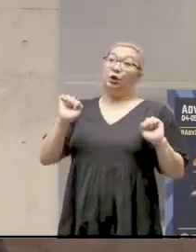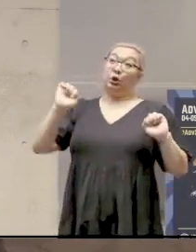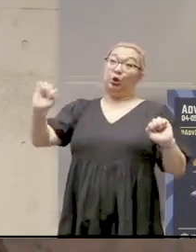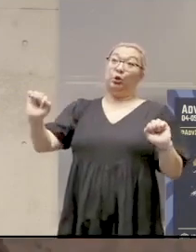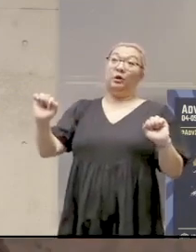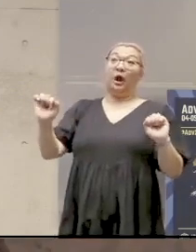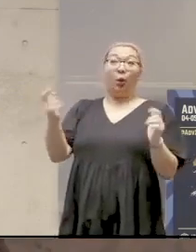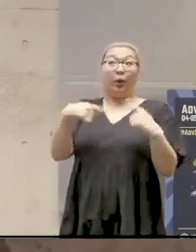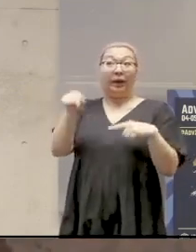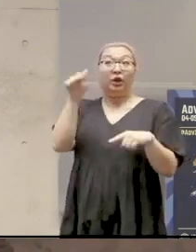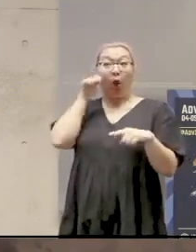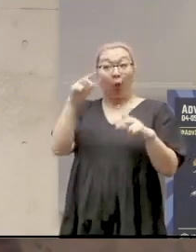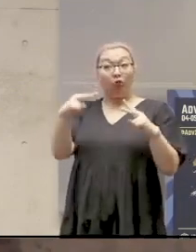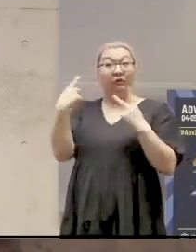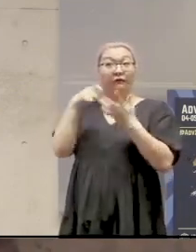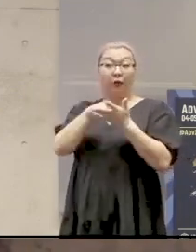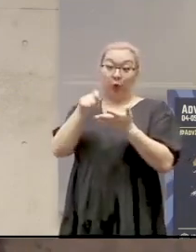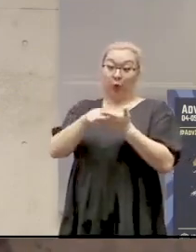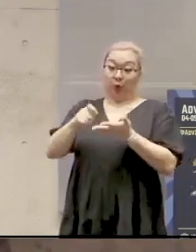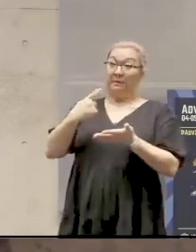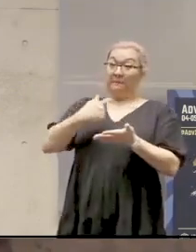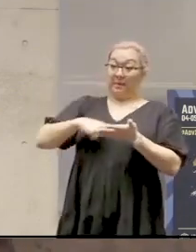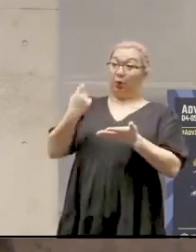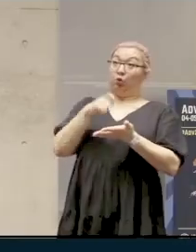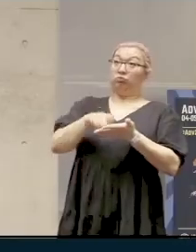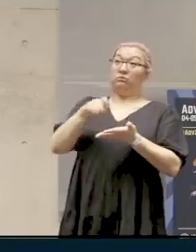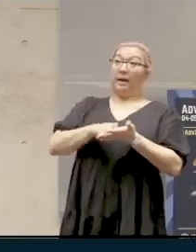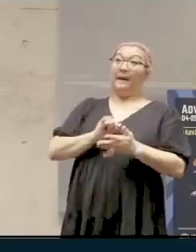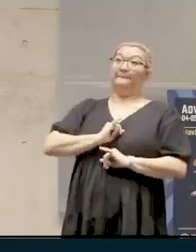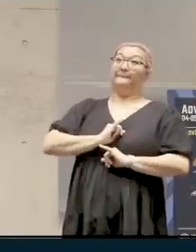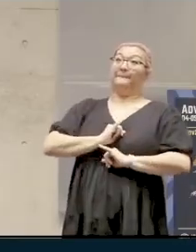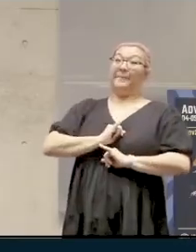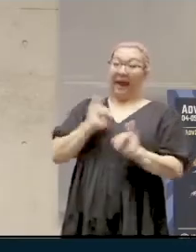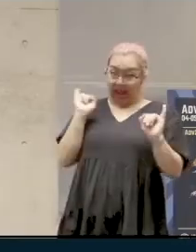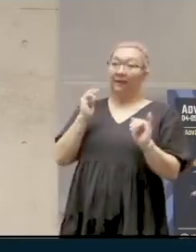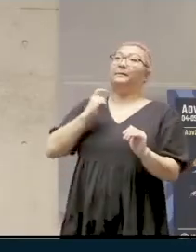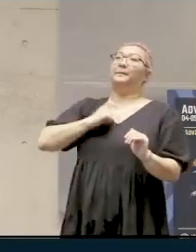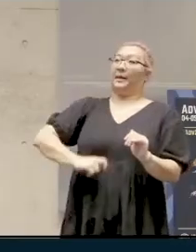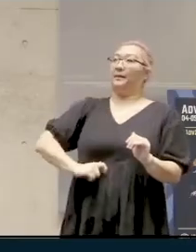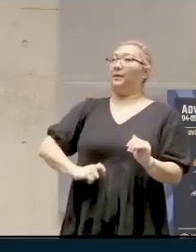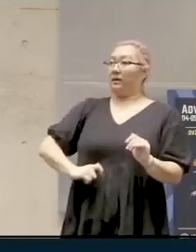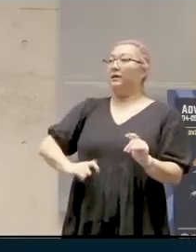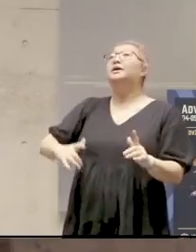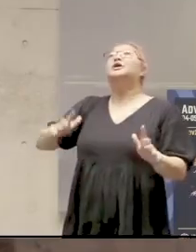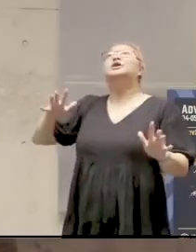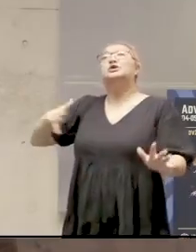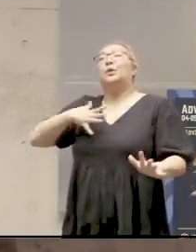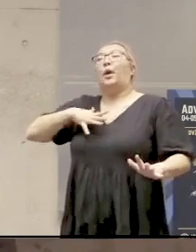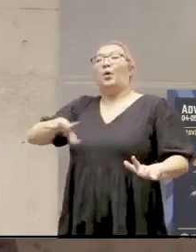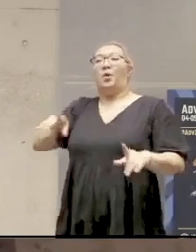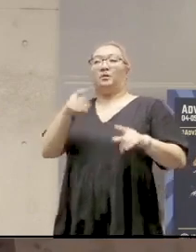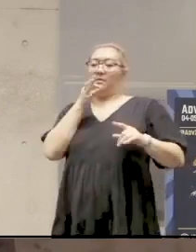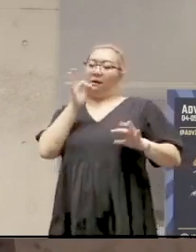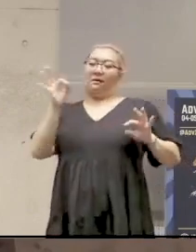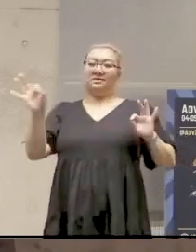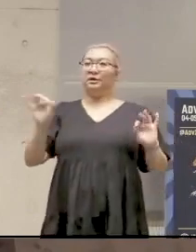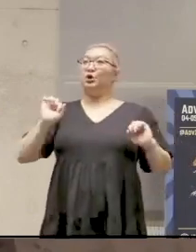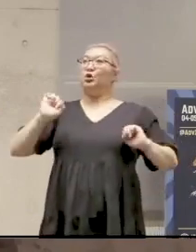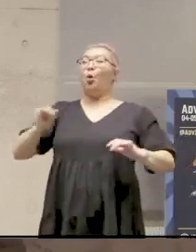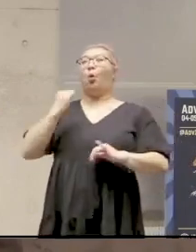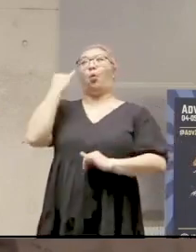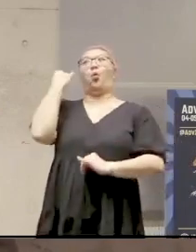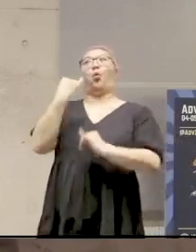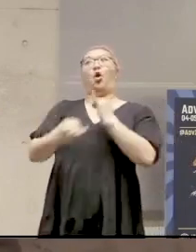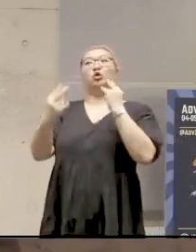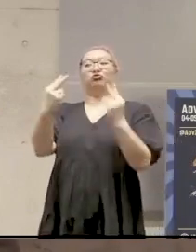people. Now, I would like to ask you to share your worst reviews. However, it wouldn't be fair to do that without sharing